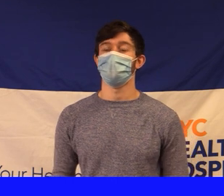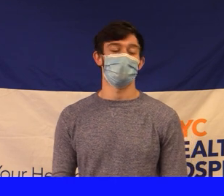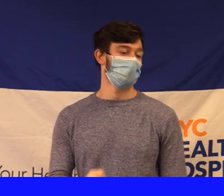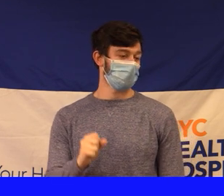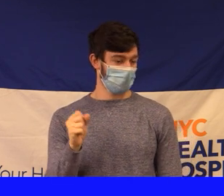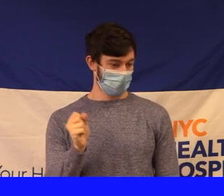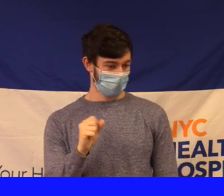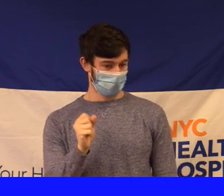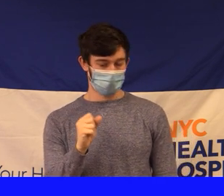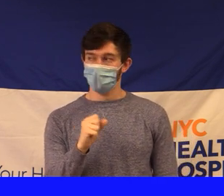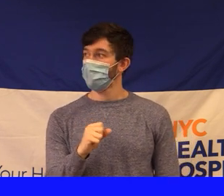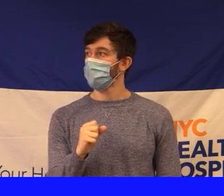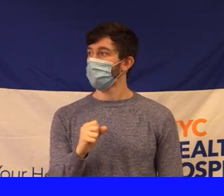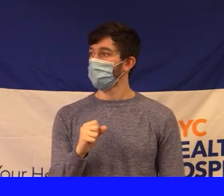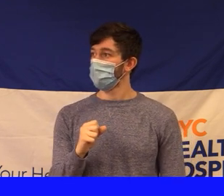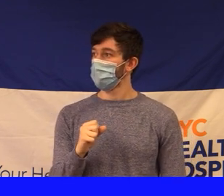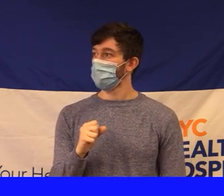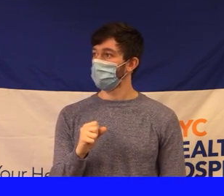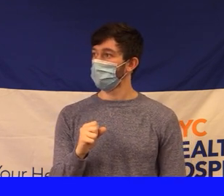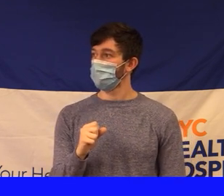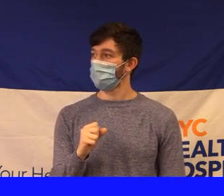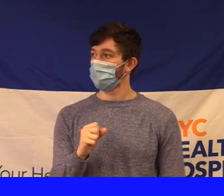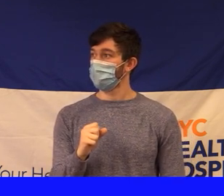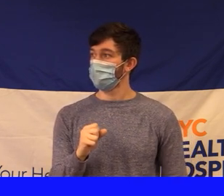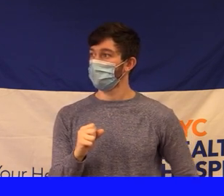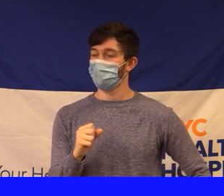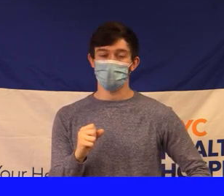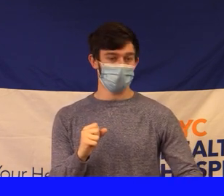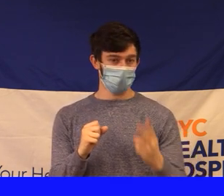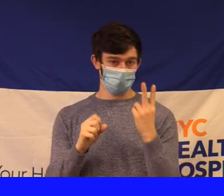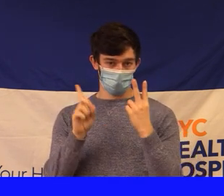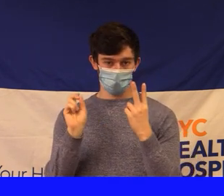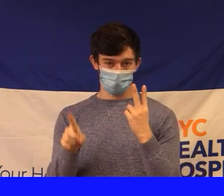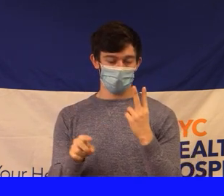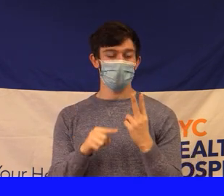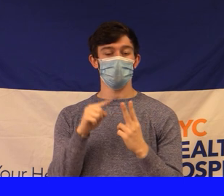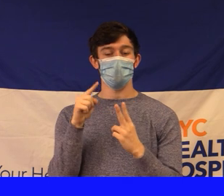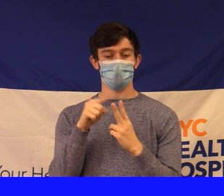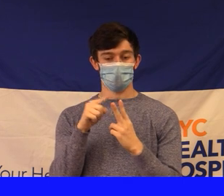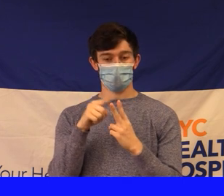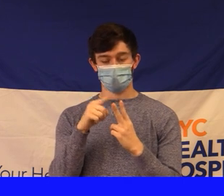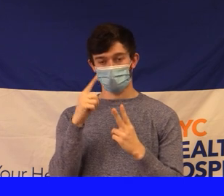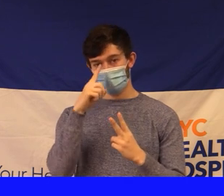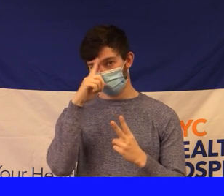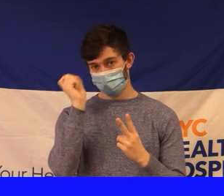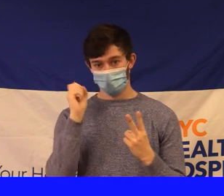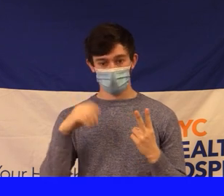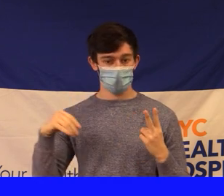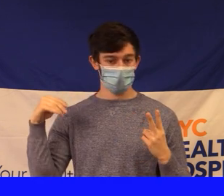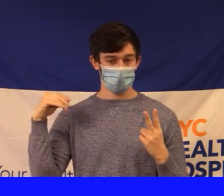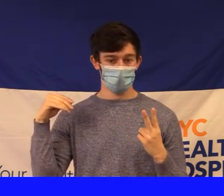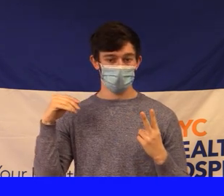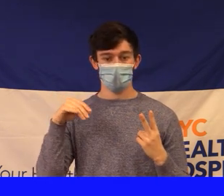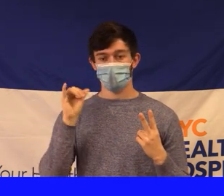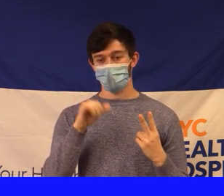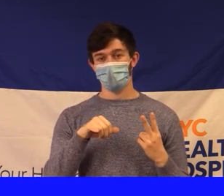Lowe. I have a two-part. One is because Spenny is not with us and the